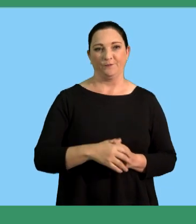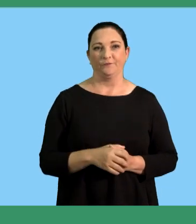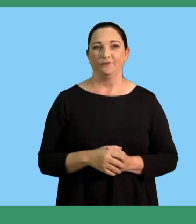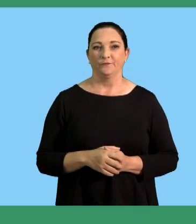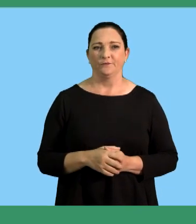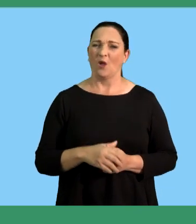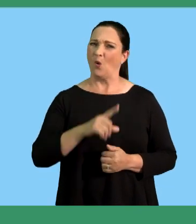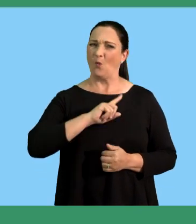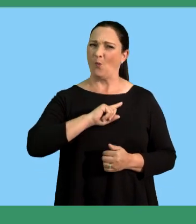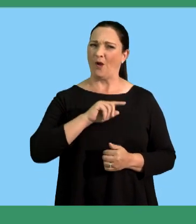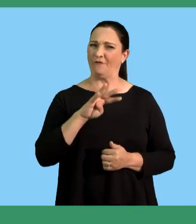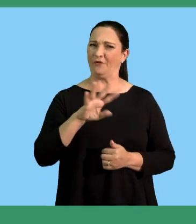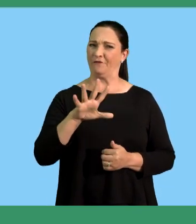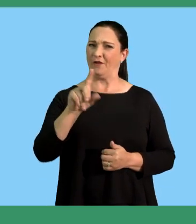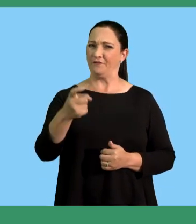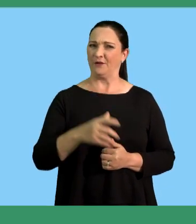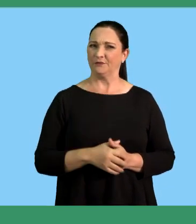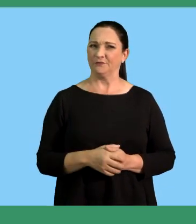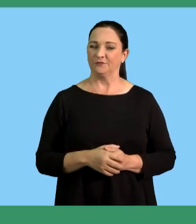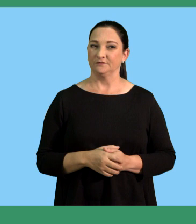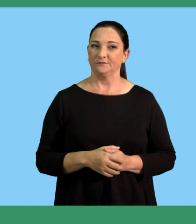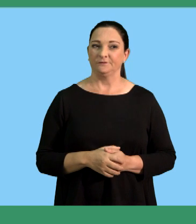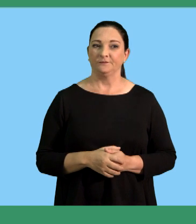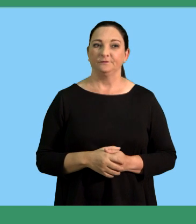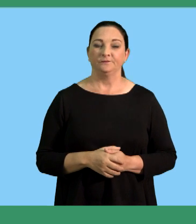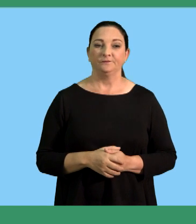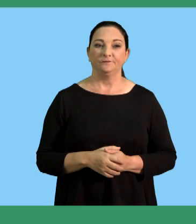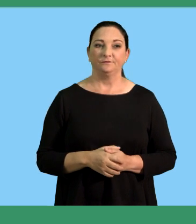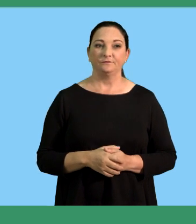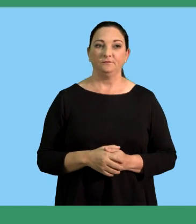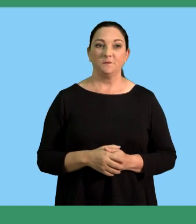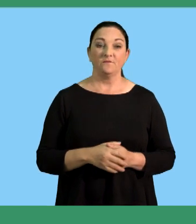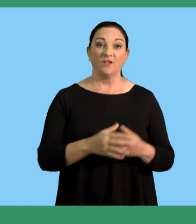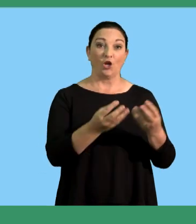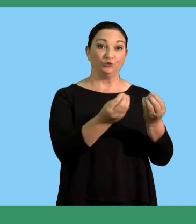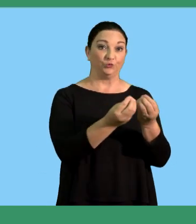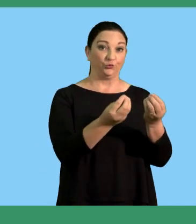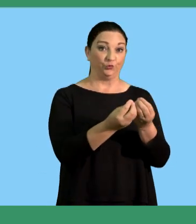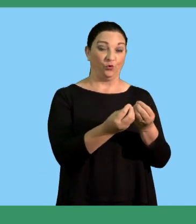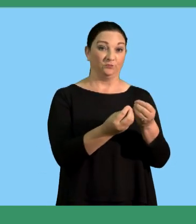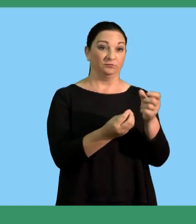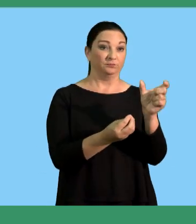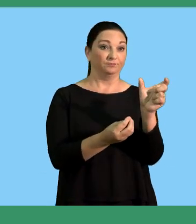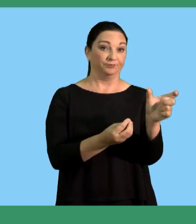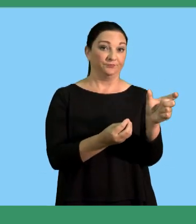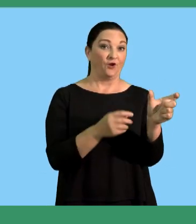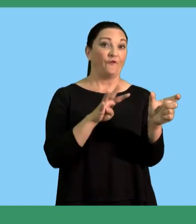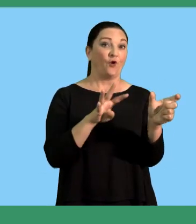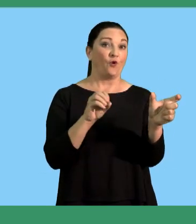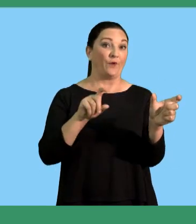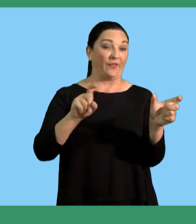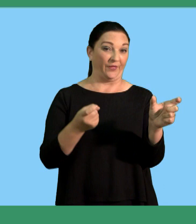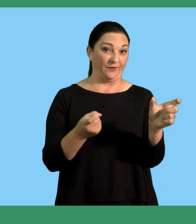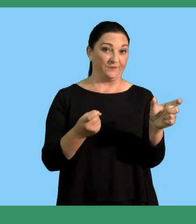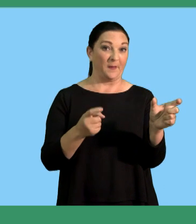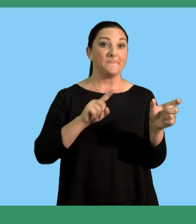45,000. Why is it 45,000? This is because the stock is 400,000,